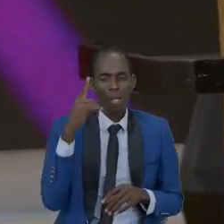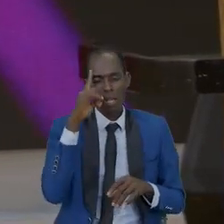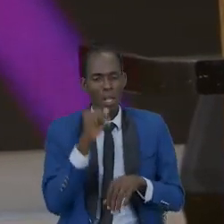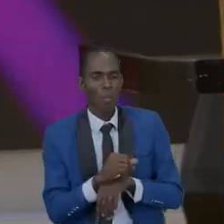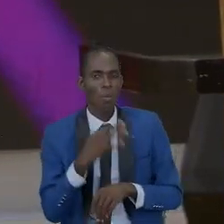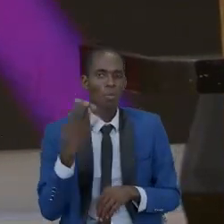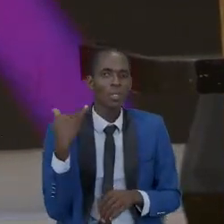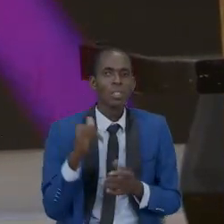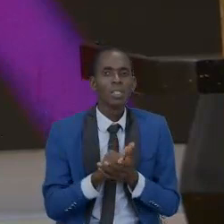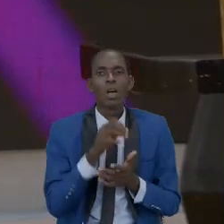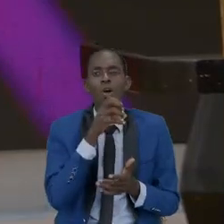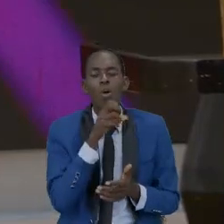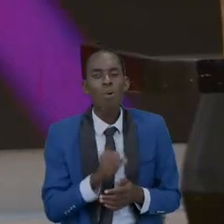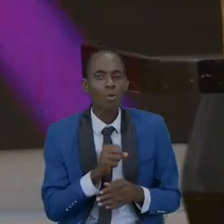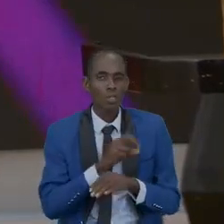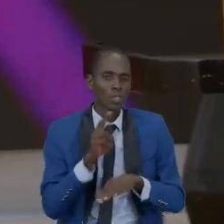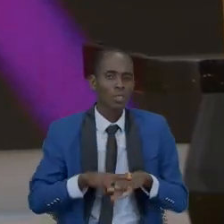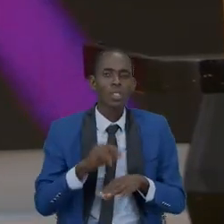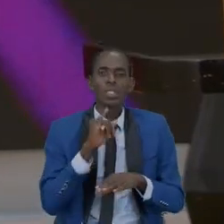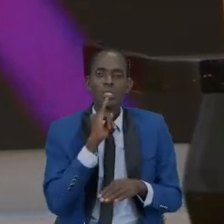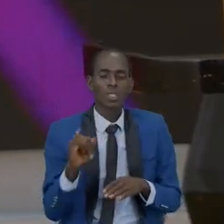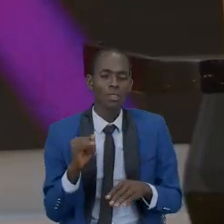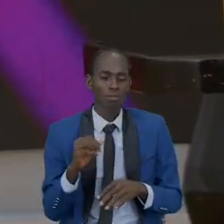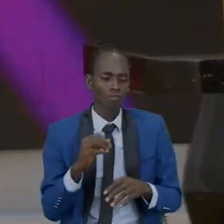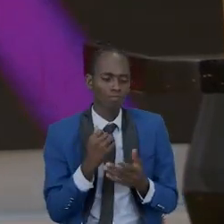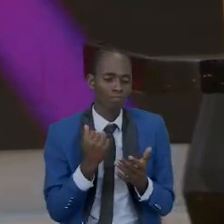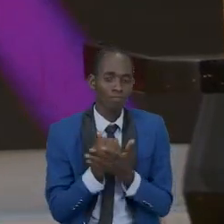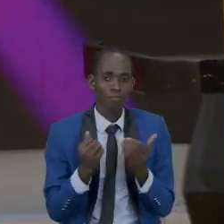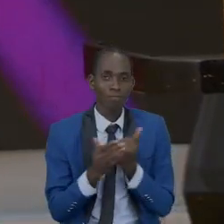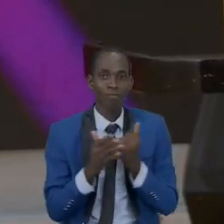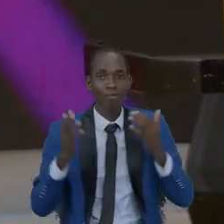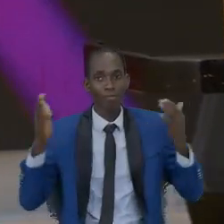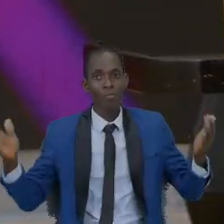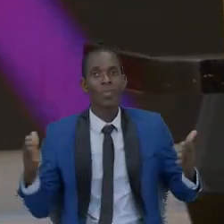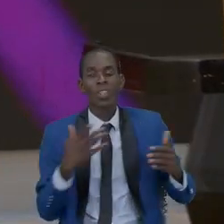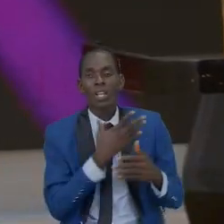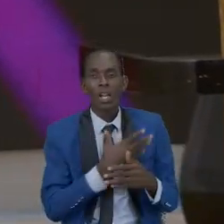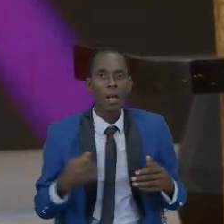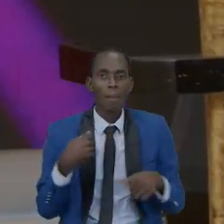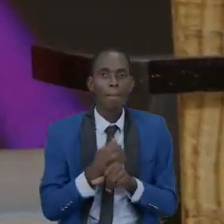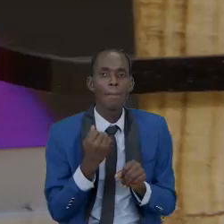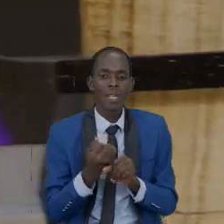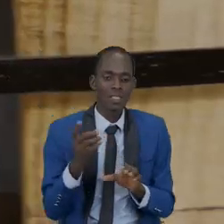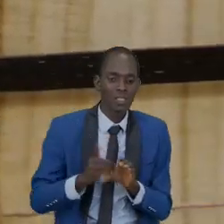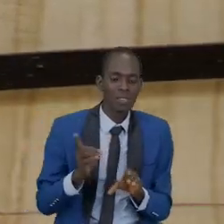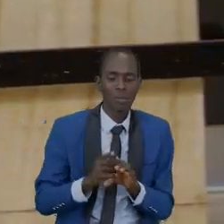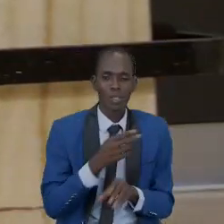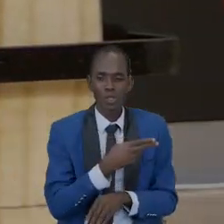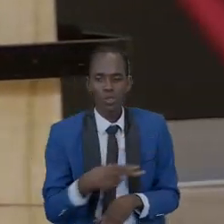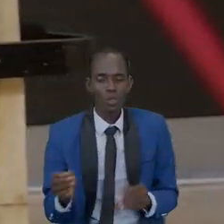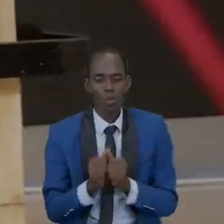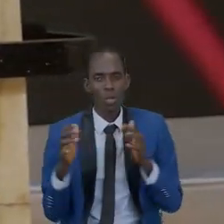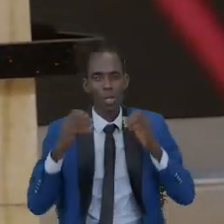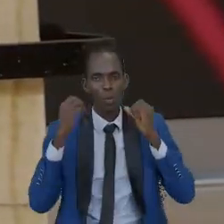old nature is crucified and made impotent and powerless. It says that the body of